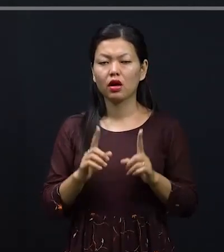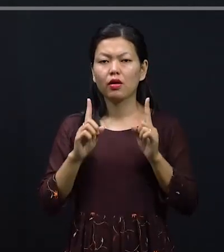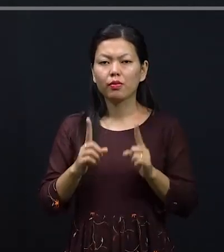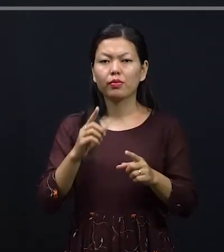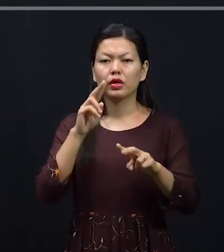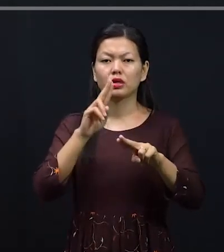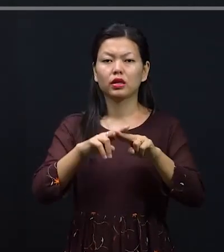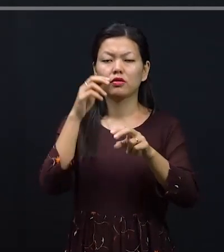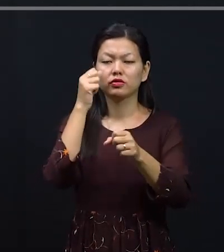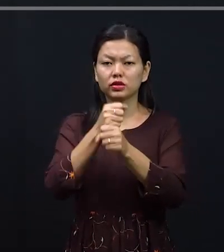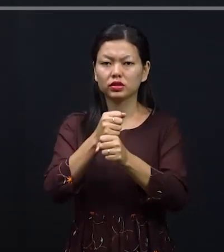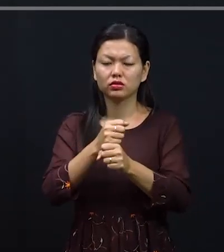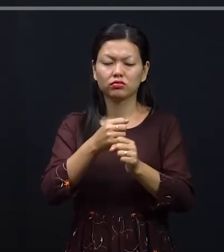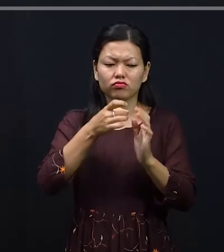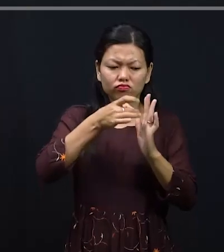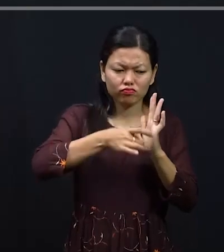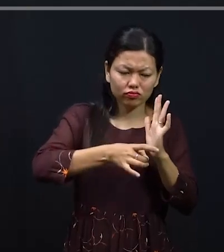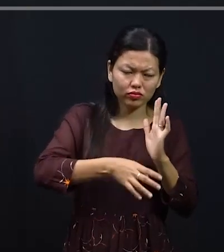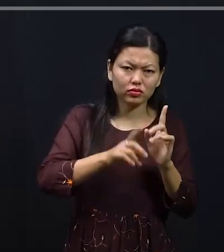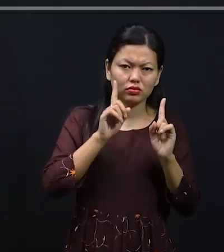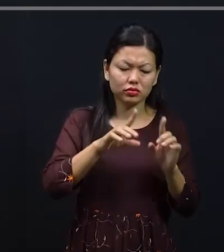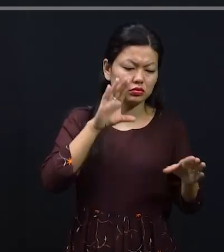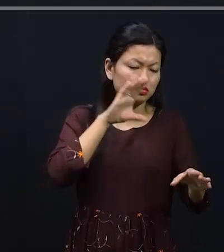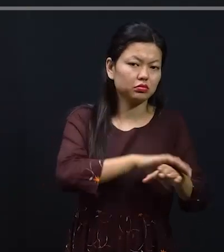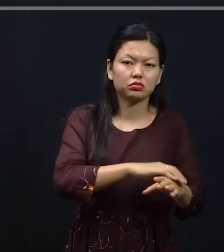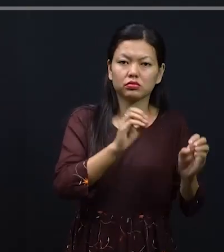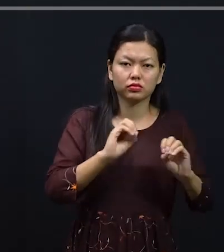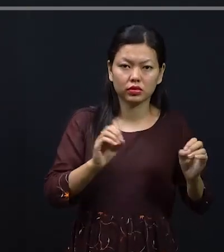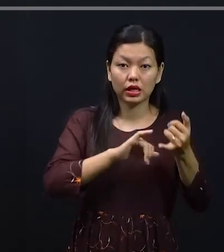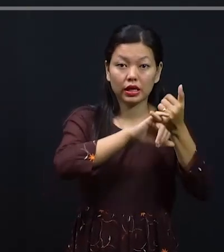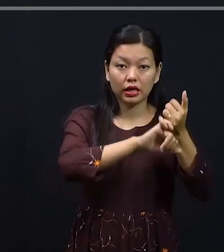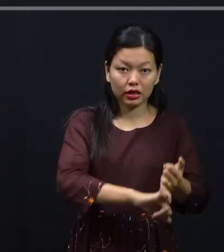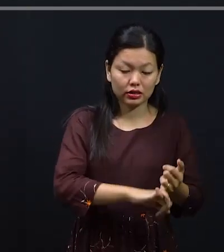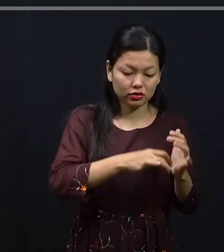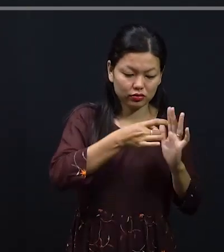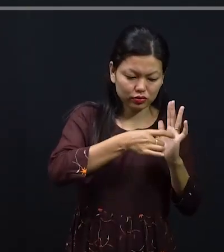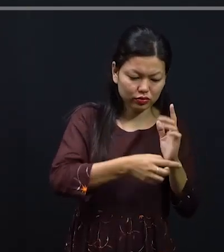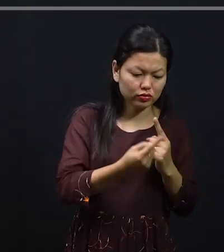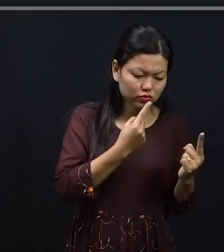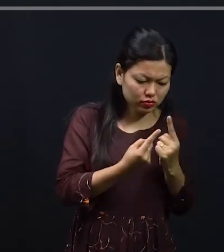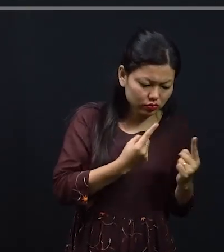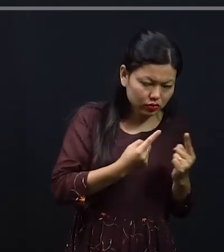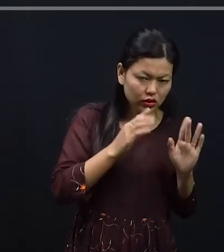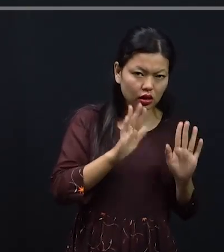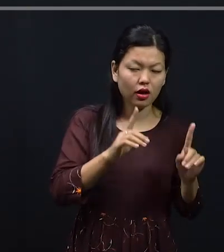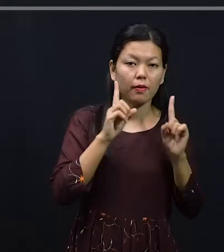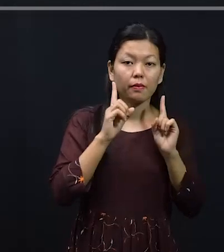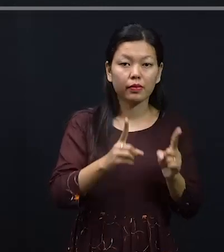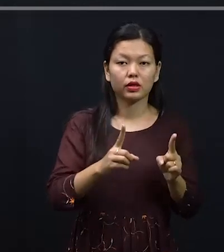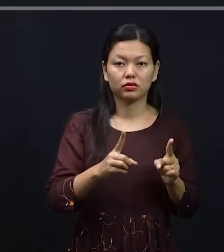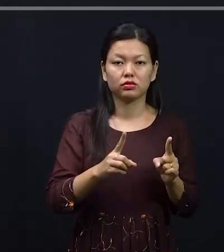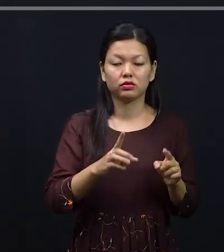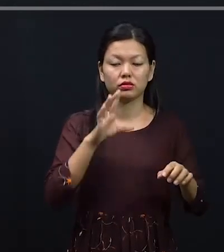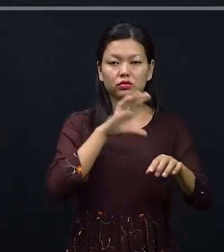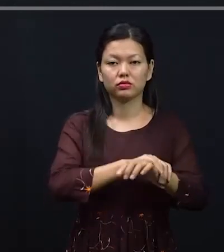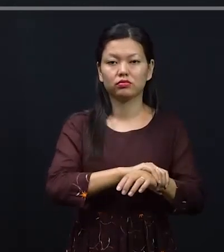that there's a material which could transform this R cell into S strain, but he could not define, or he could